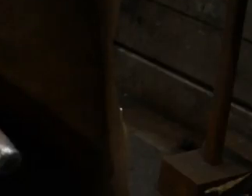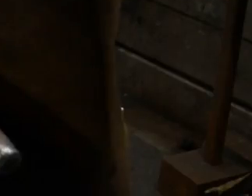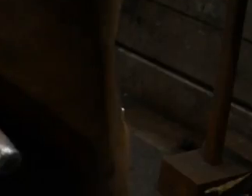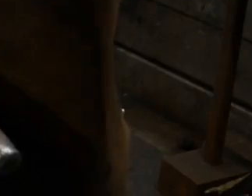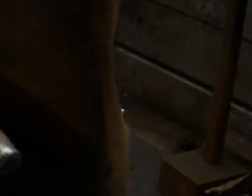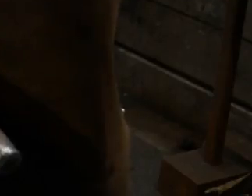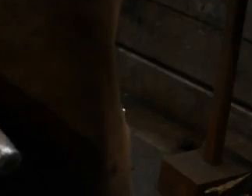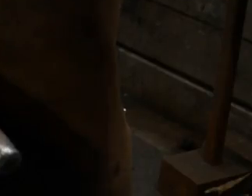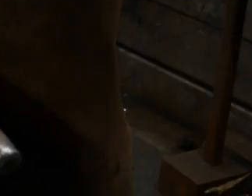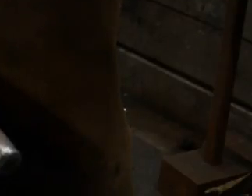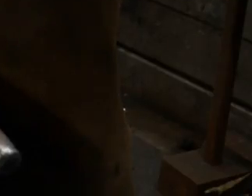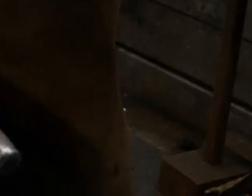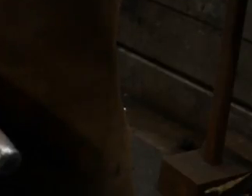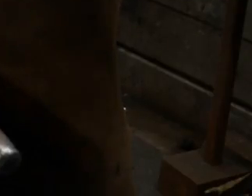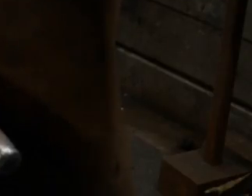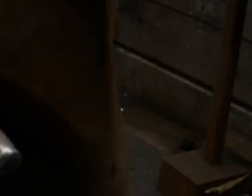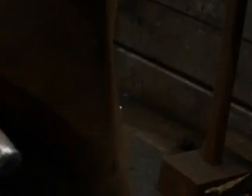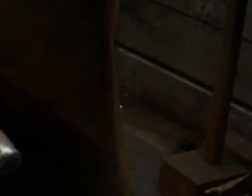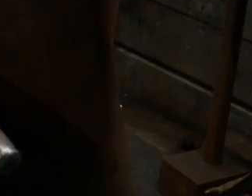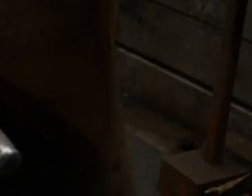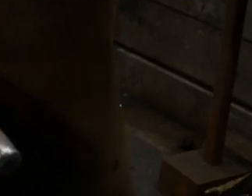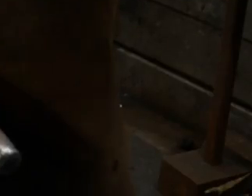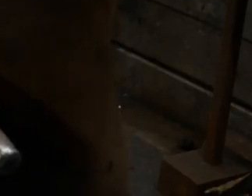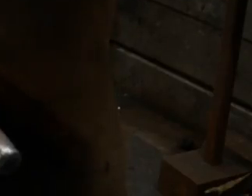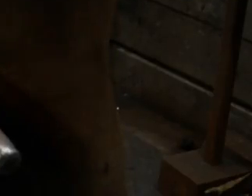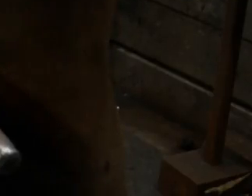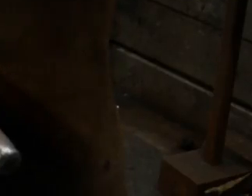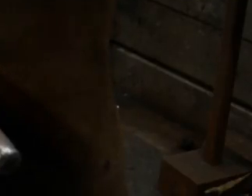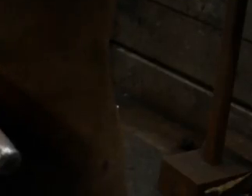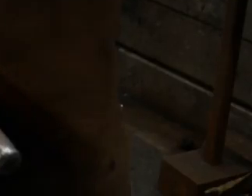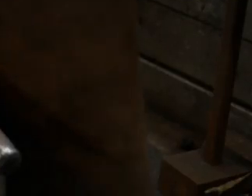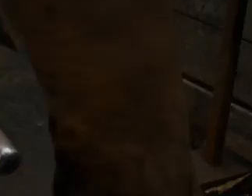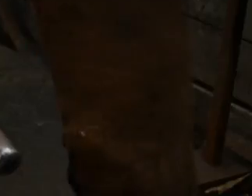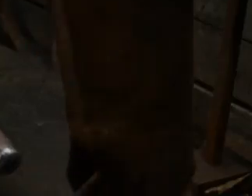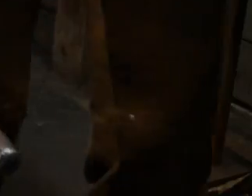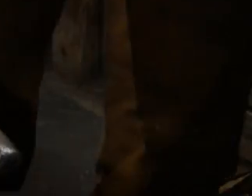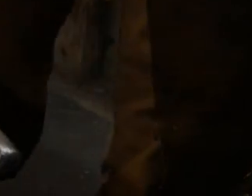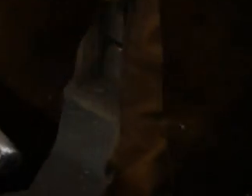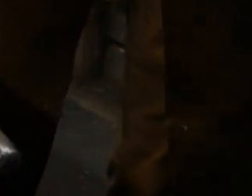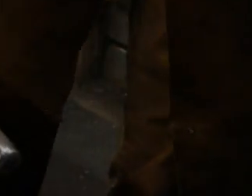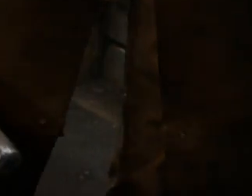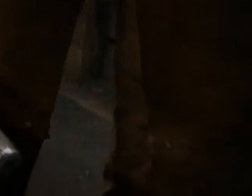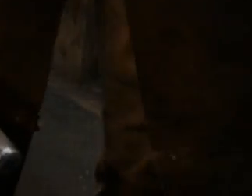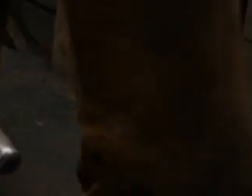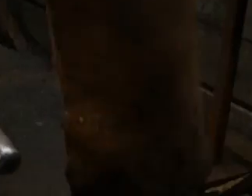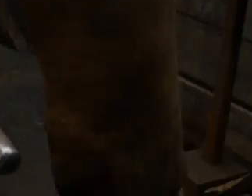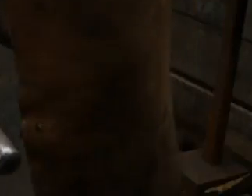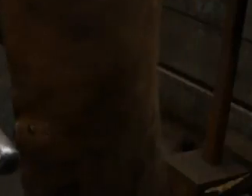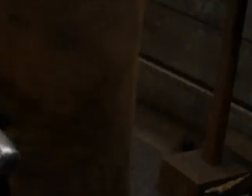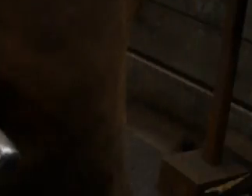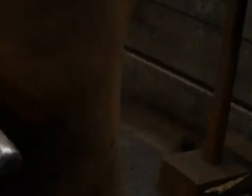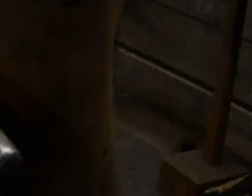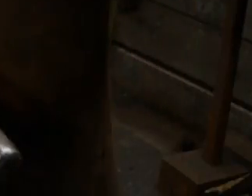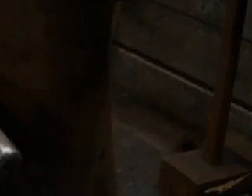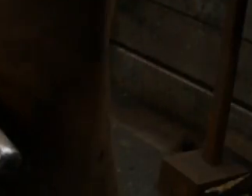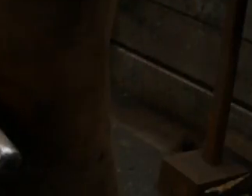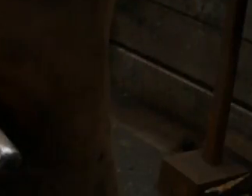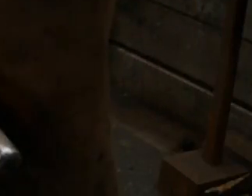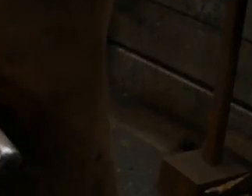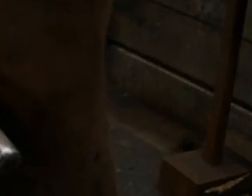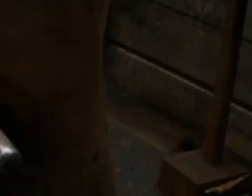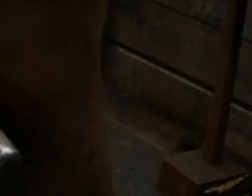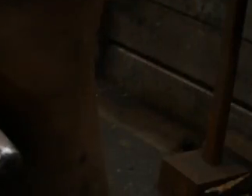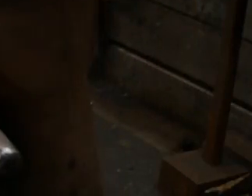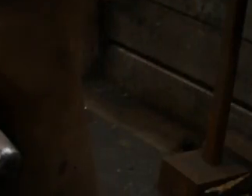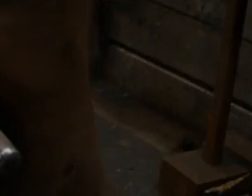feather that in nicely. It leaves a little extra meat because we're dealing with something that's this thick at a full welding